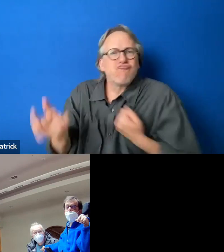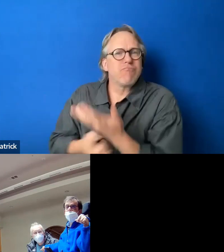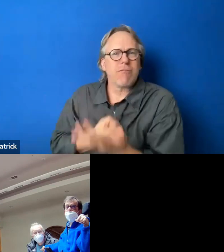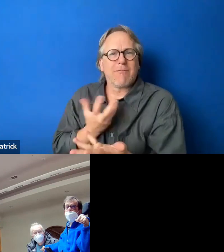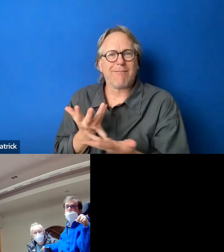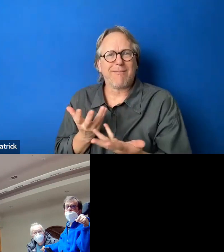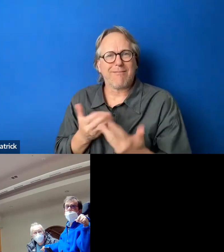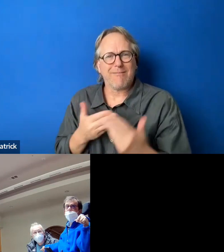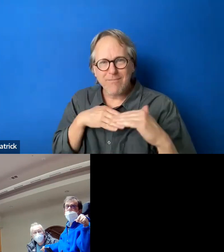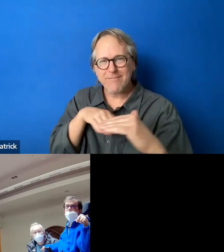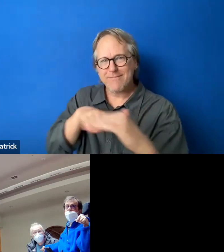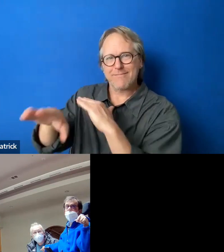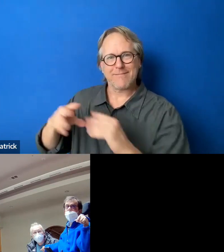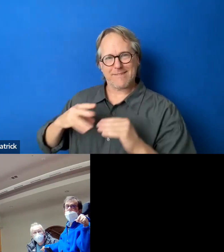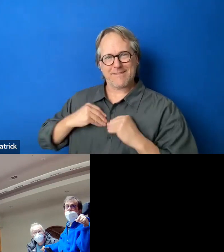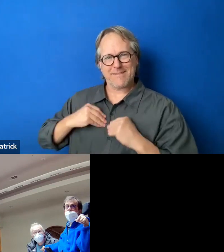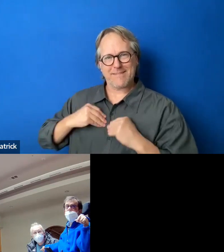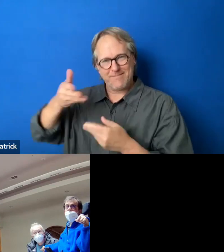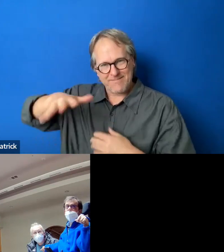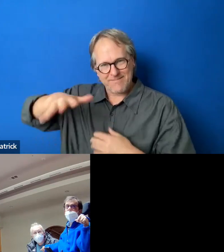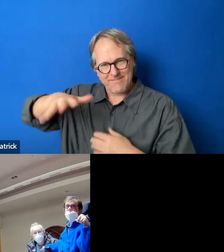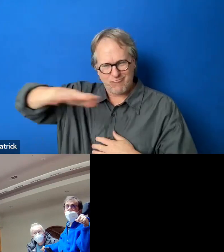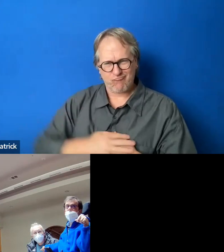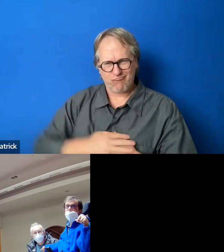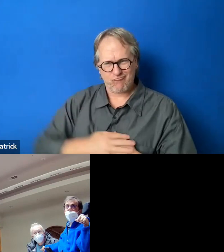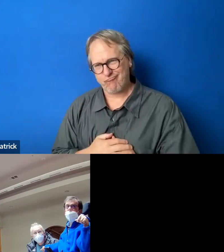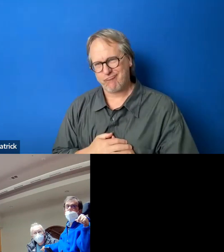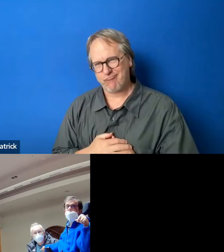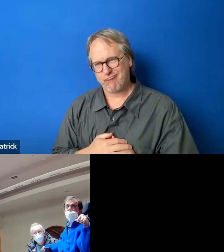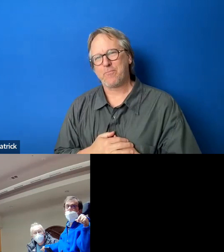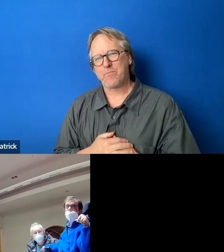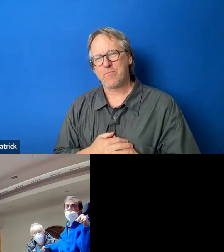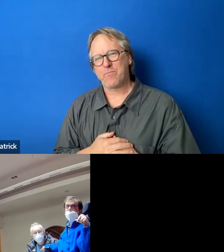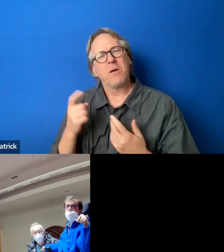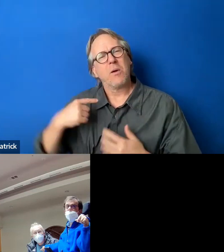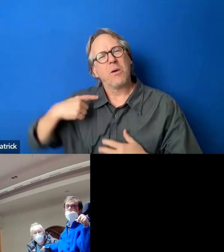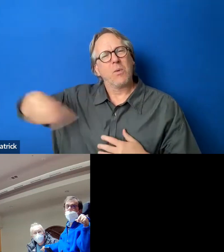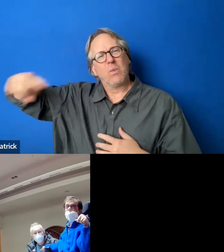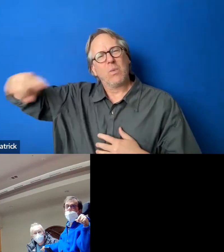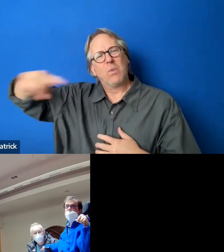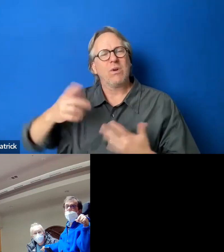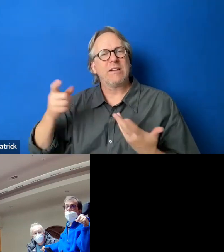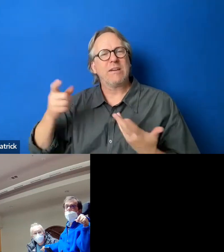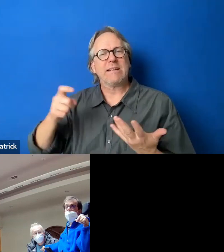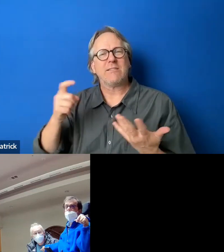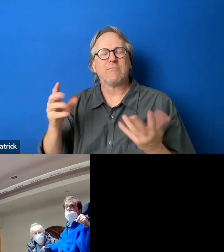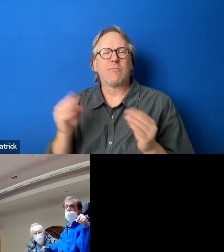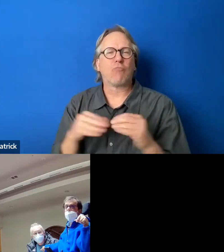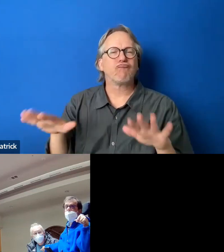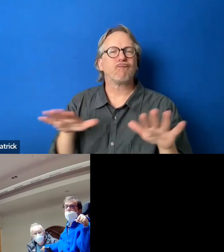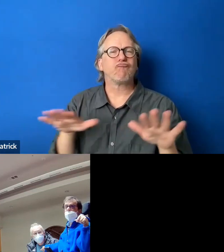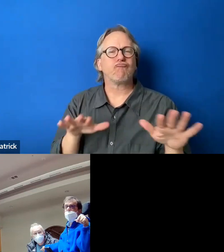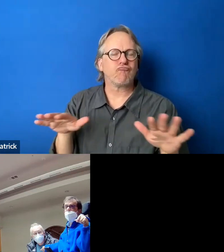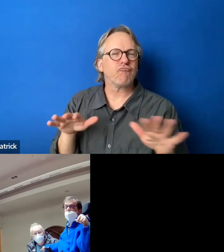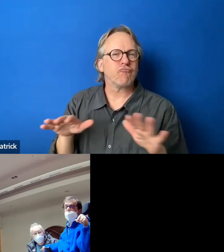door. We need to learn to be more relaxed